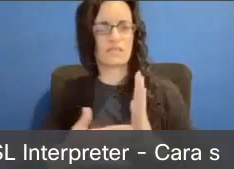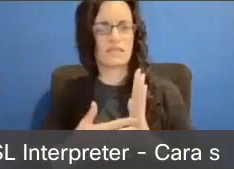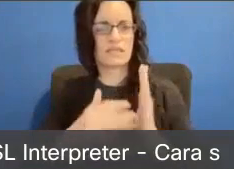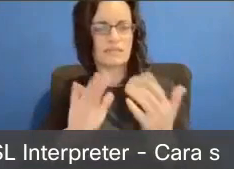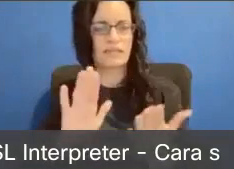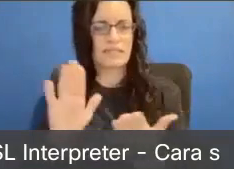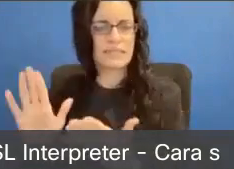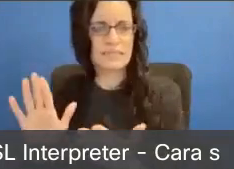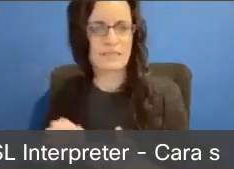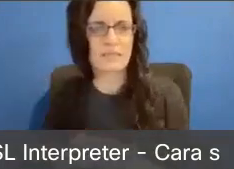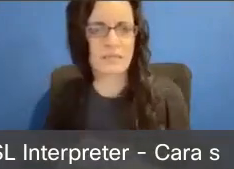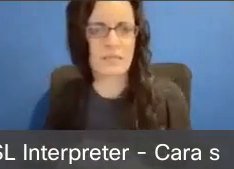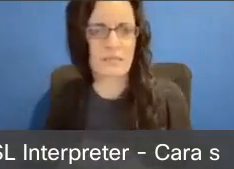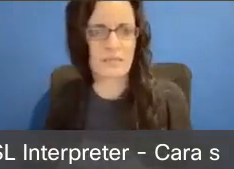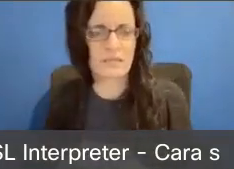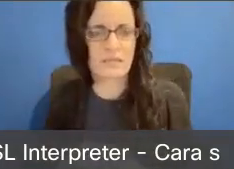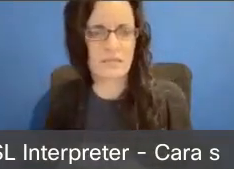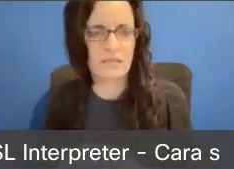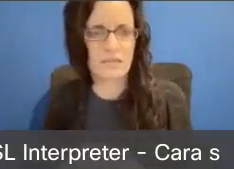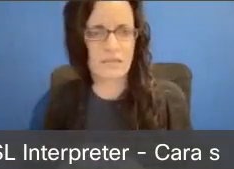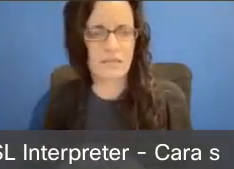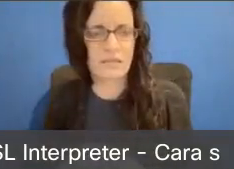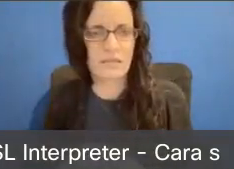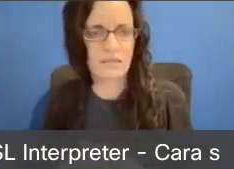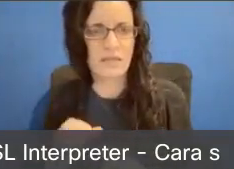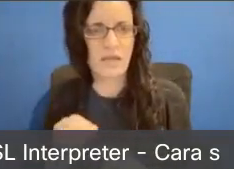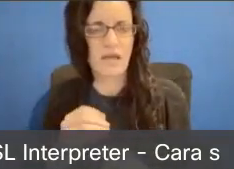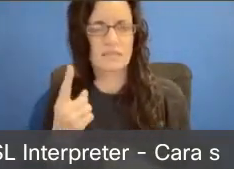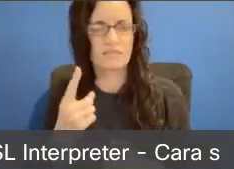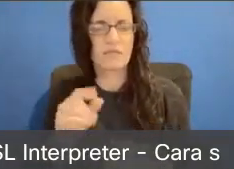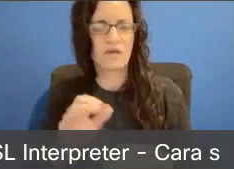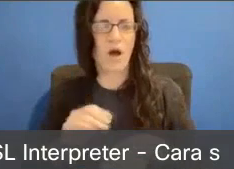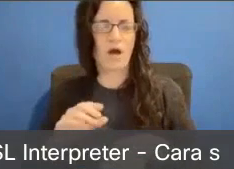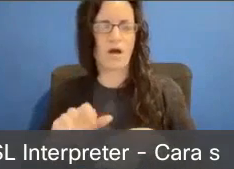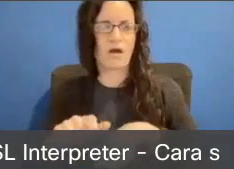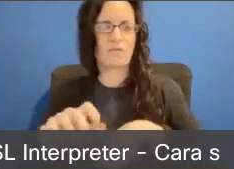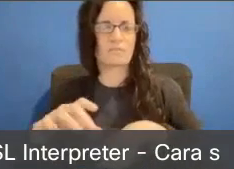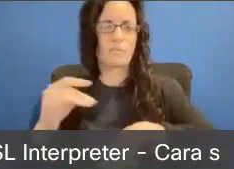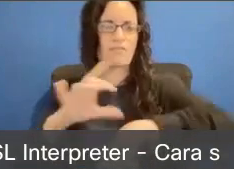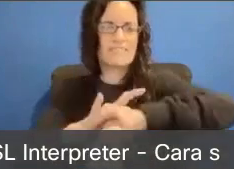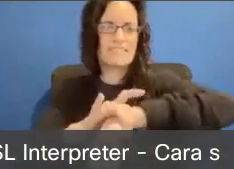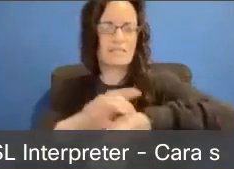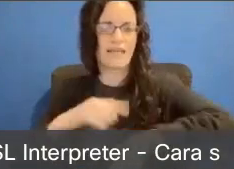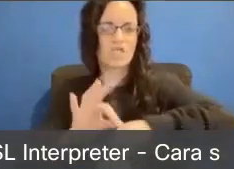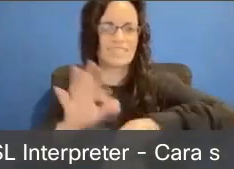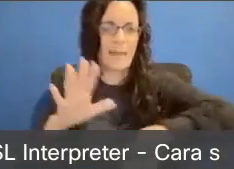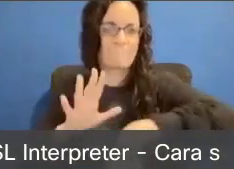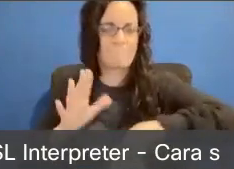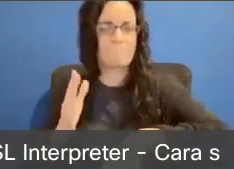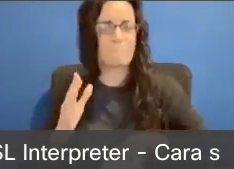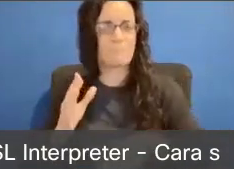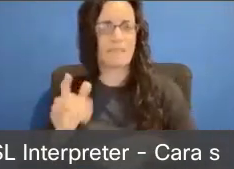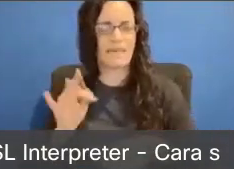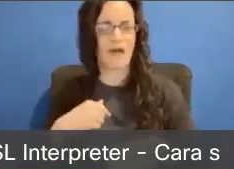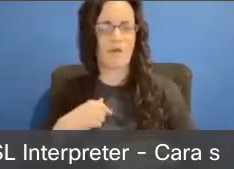band to put them on my wrist to snap when I was in a compulsive moment to sort of snap me out of it, I guess